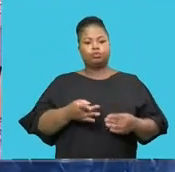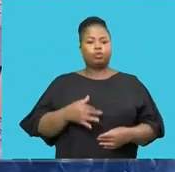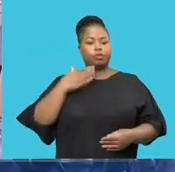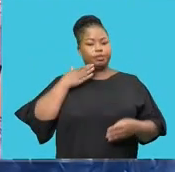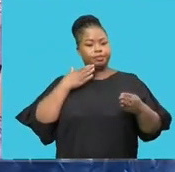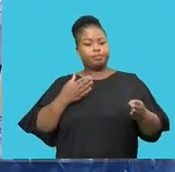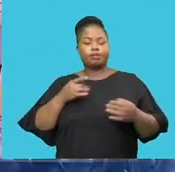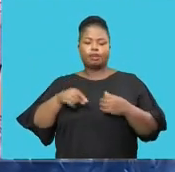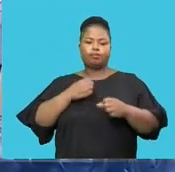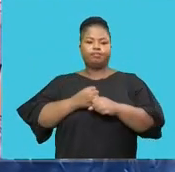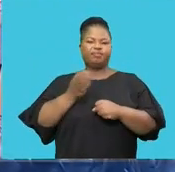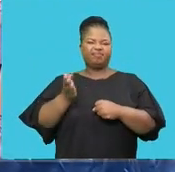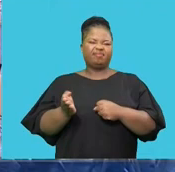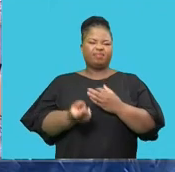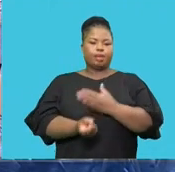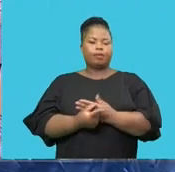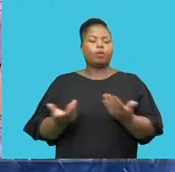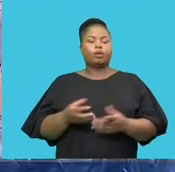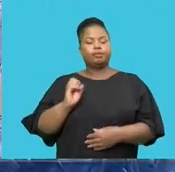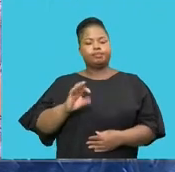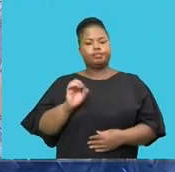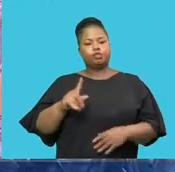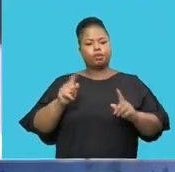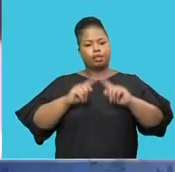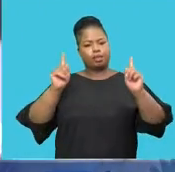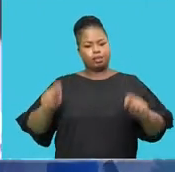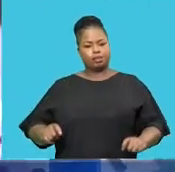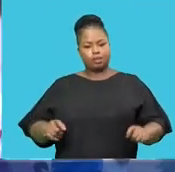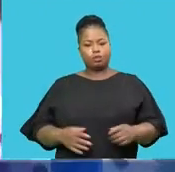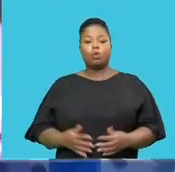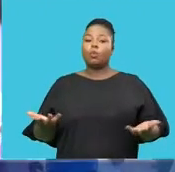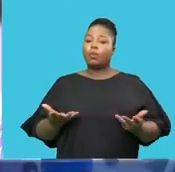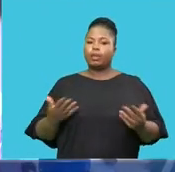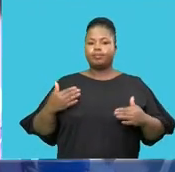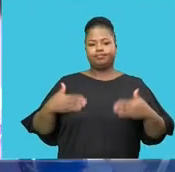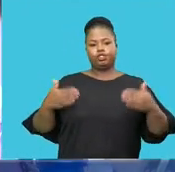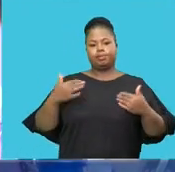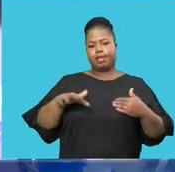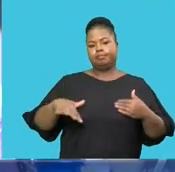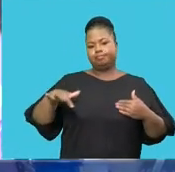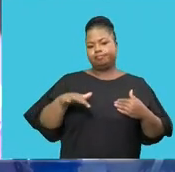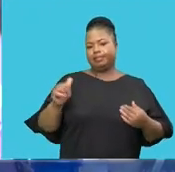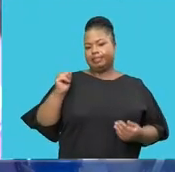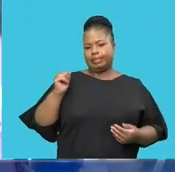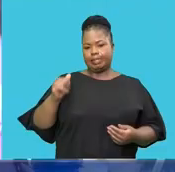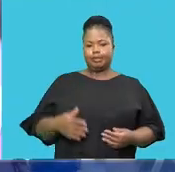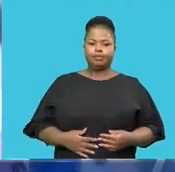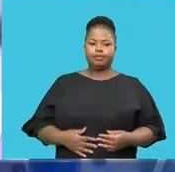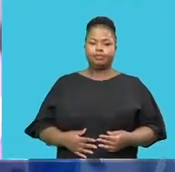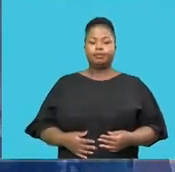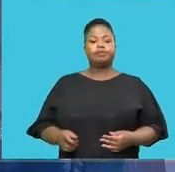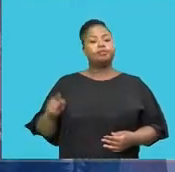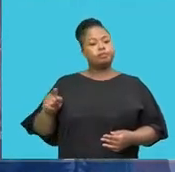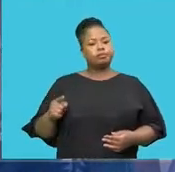gau ya monongwa ga tshebetsong e neng e tshwaretswe Soweto Theatre e leng motsaneng wa Jabulani tsatsing la maobane. Tema ena